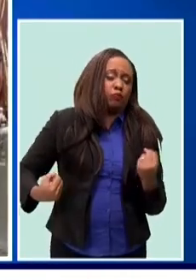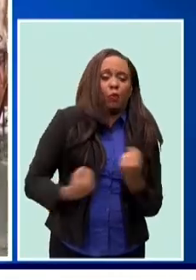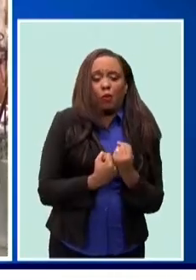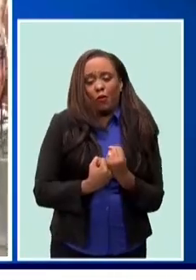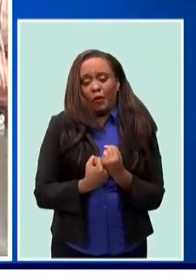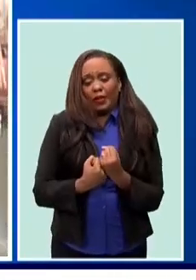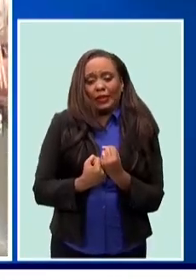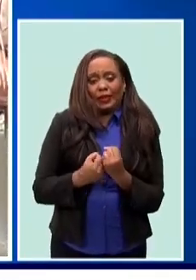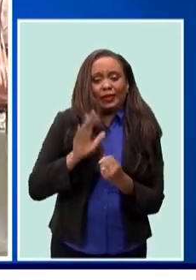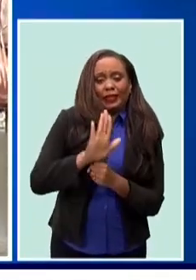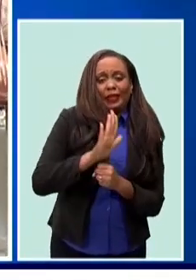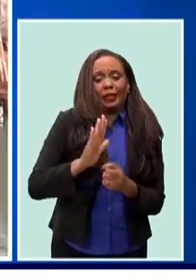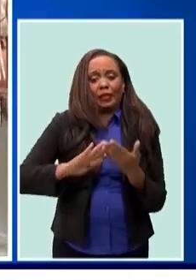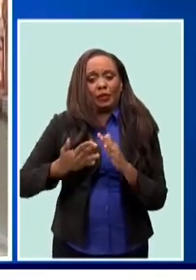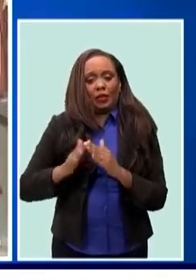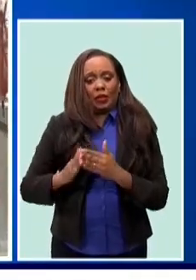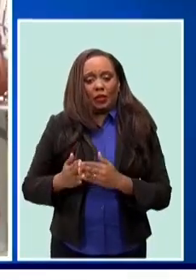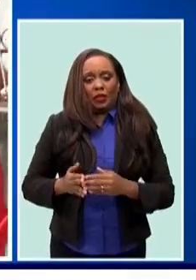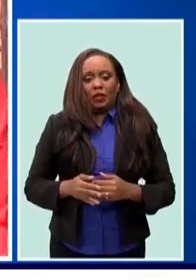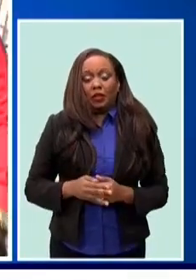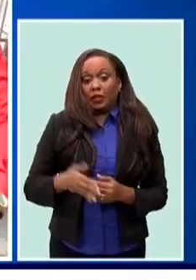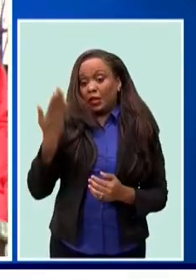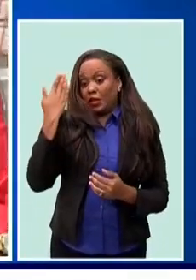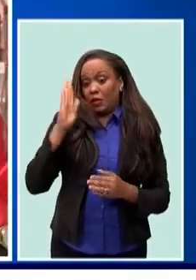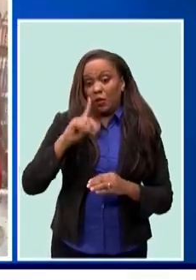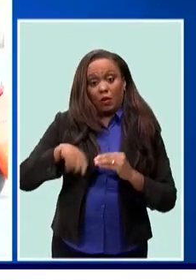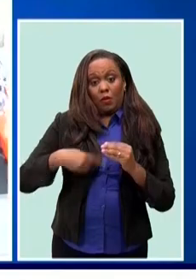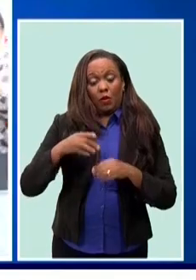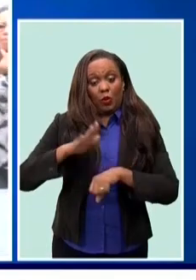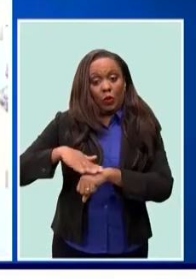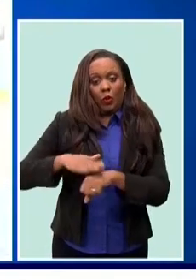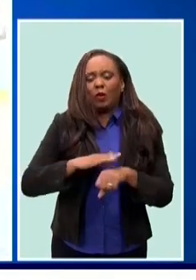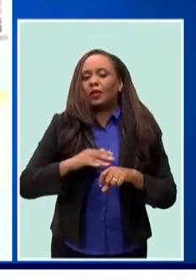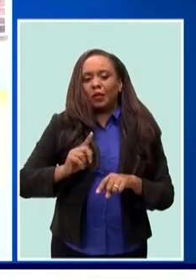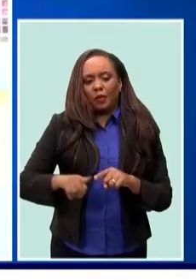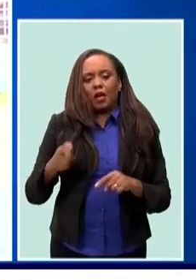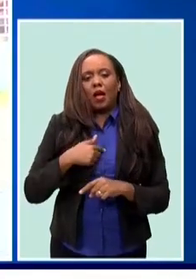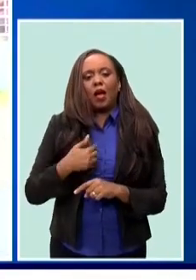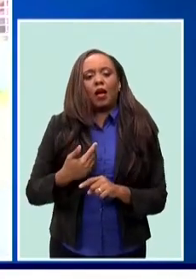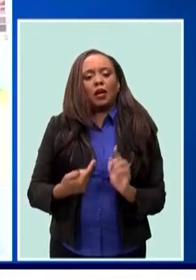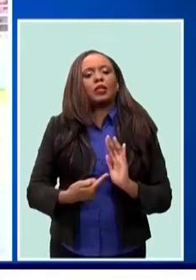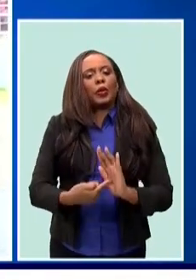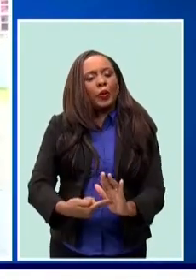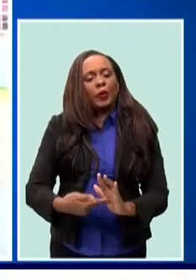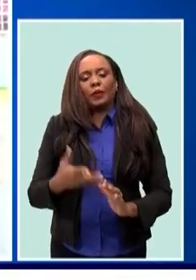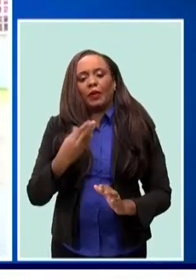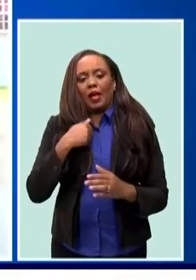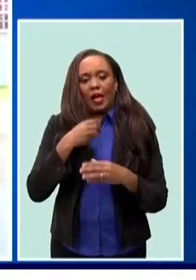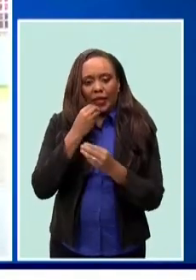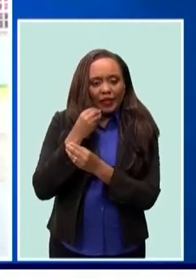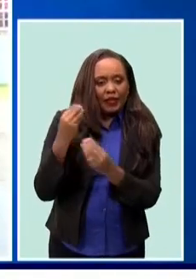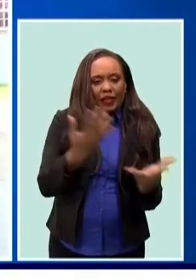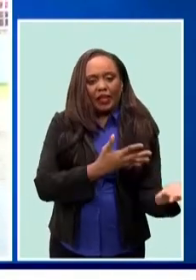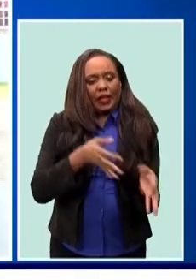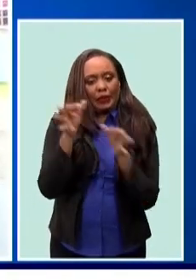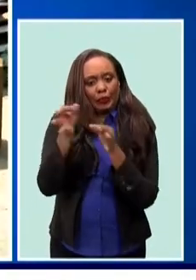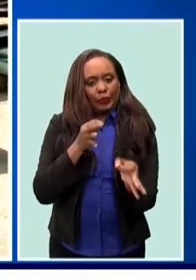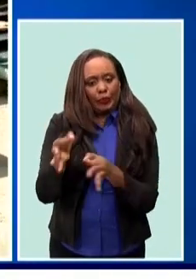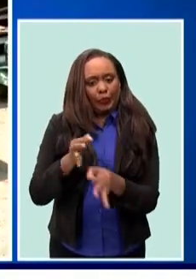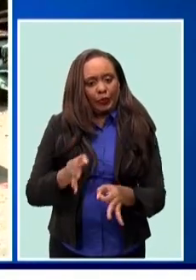their community. A lot of them didn't actually know about the advisory, but I was able to update them about it, talking to them and